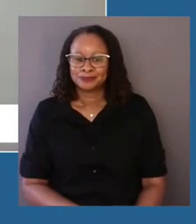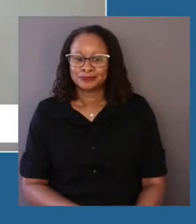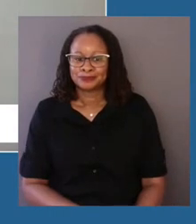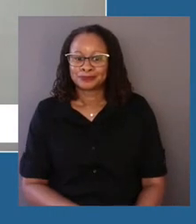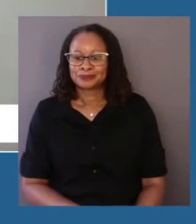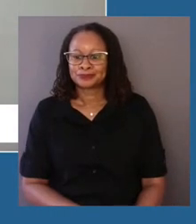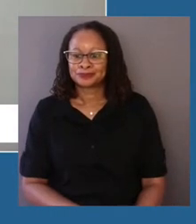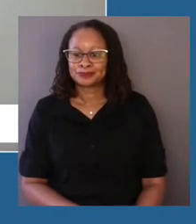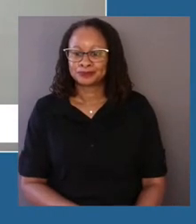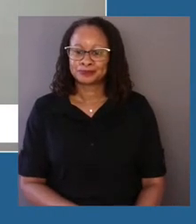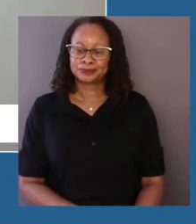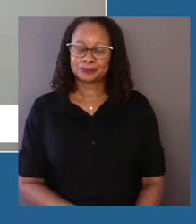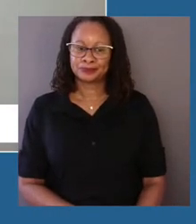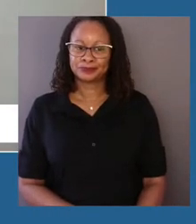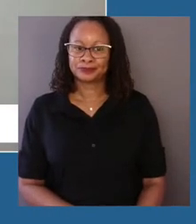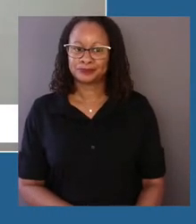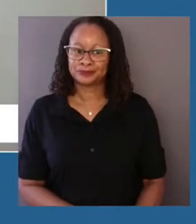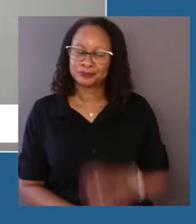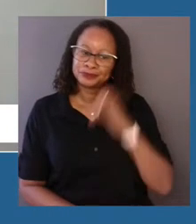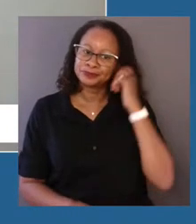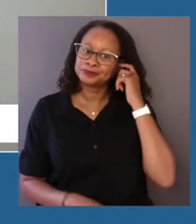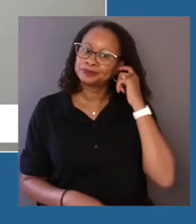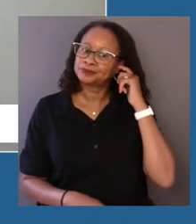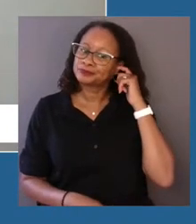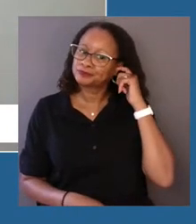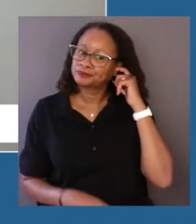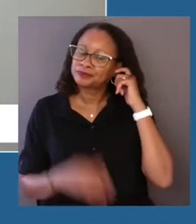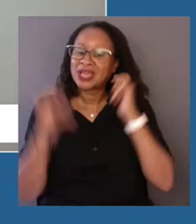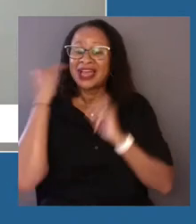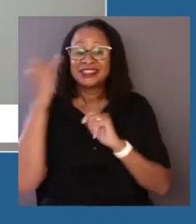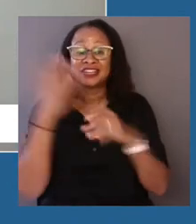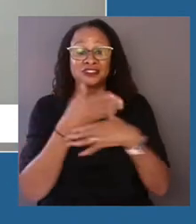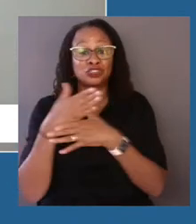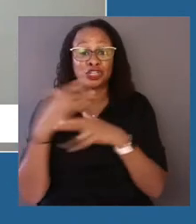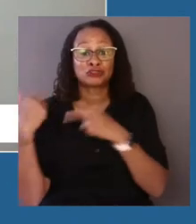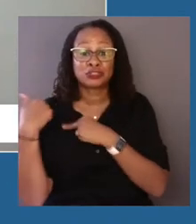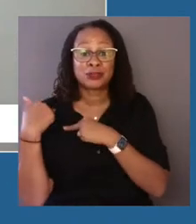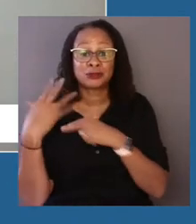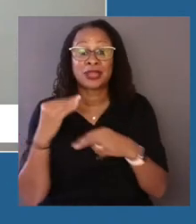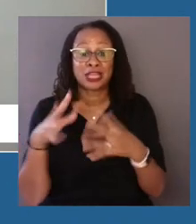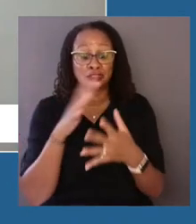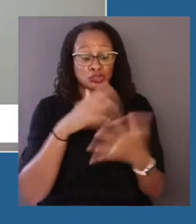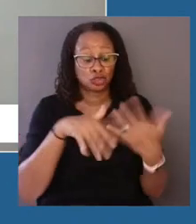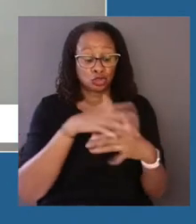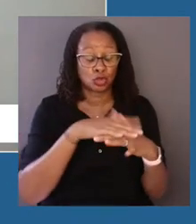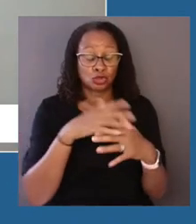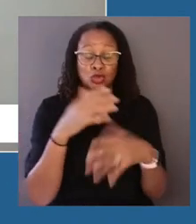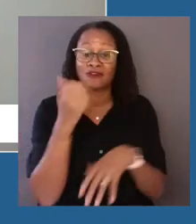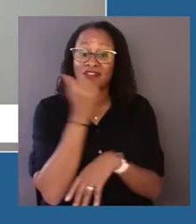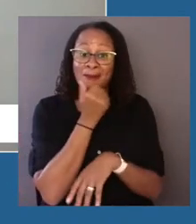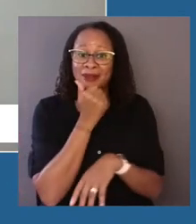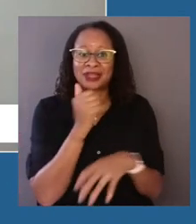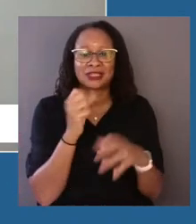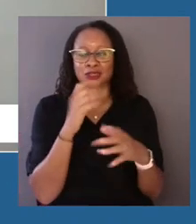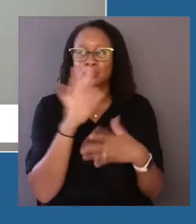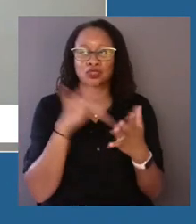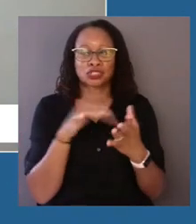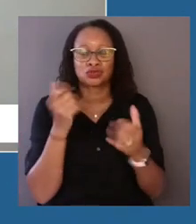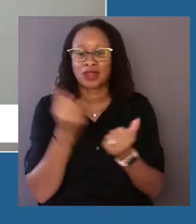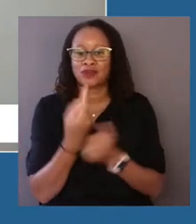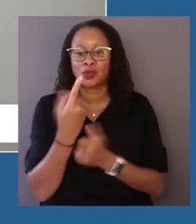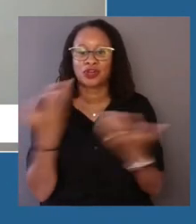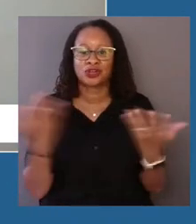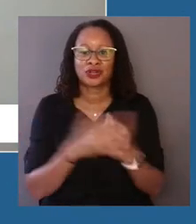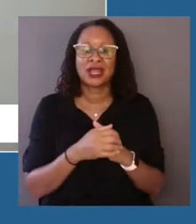The idea of shared responsibility and social fabric is so central, I think, to everybody here, certainly to us at